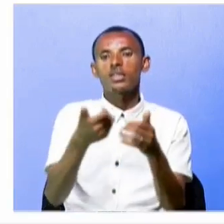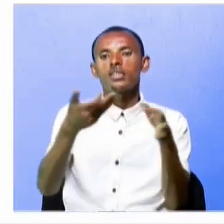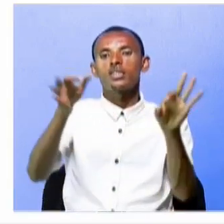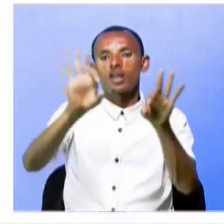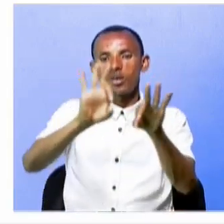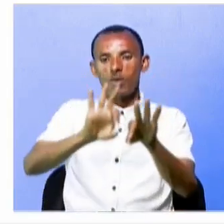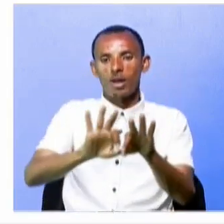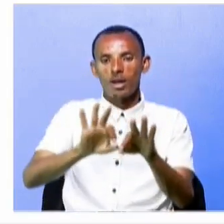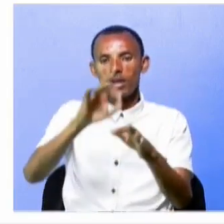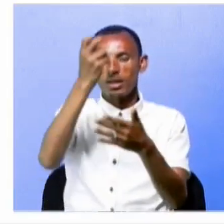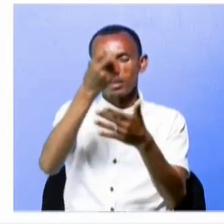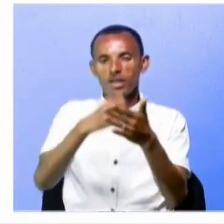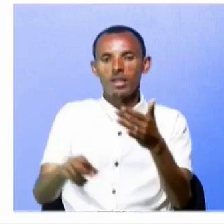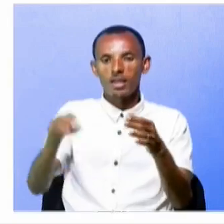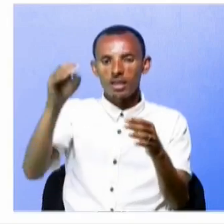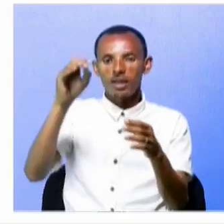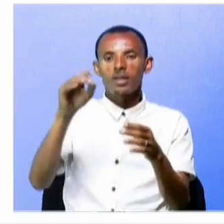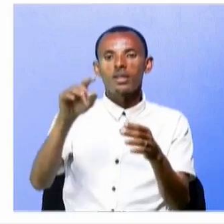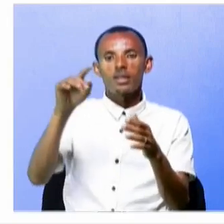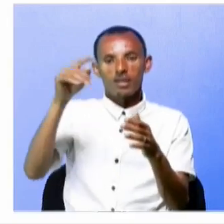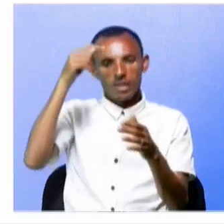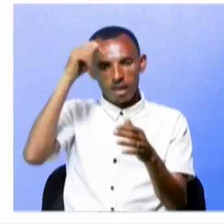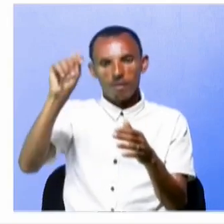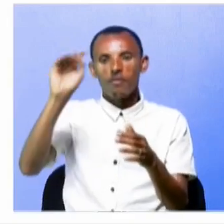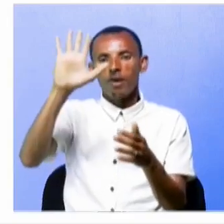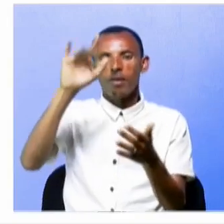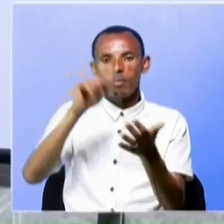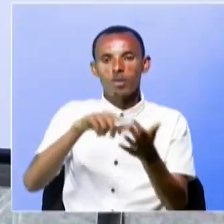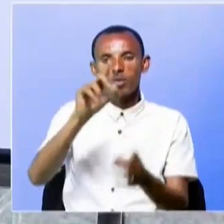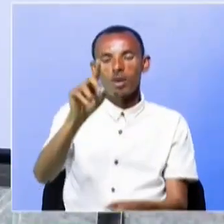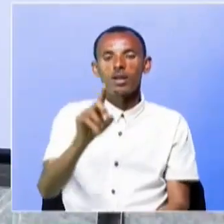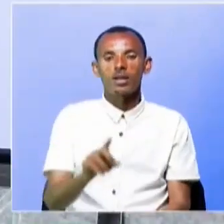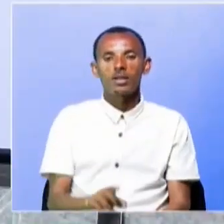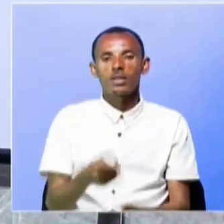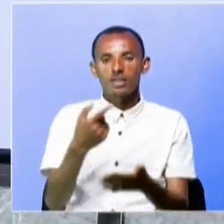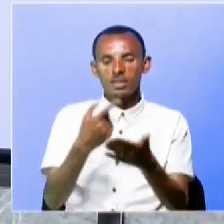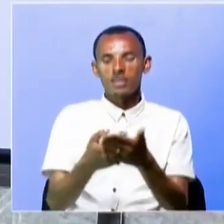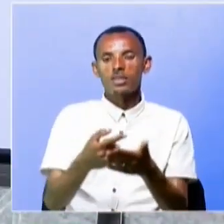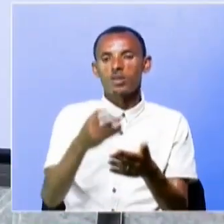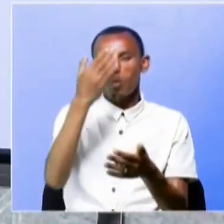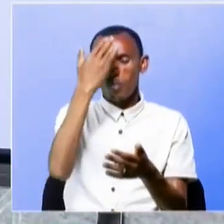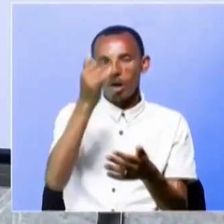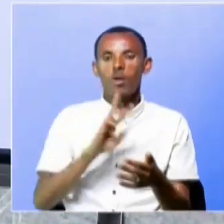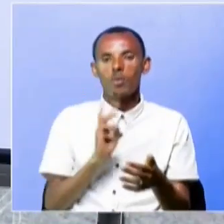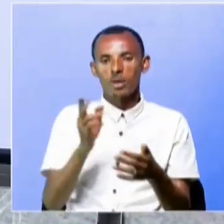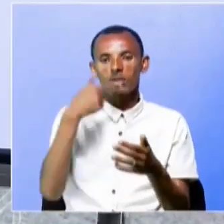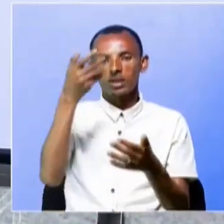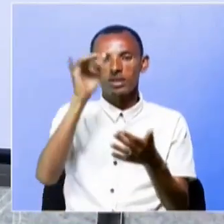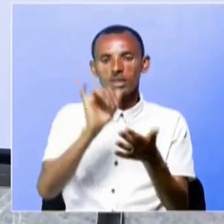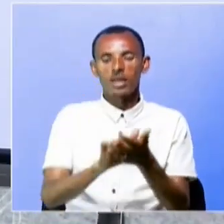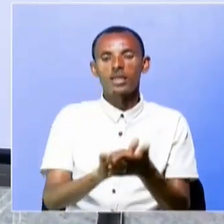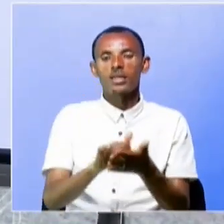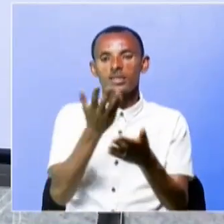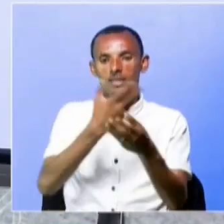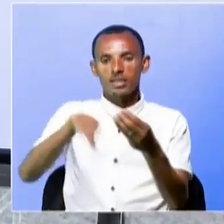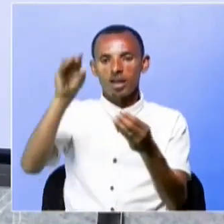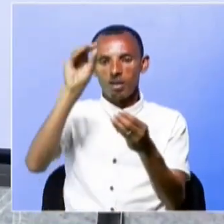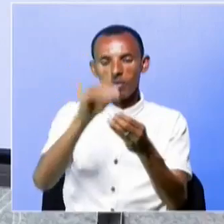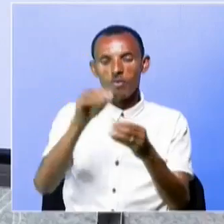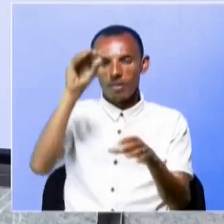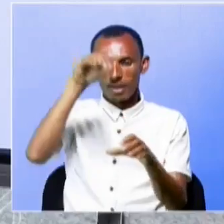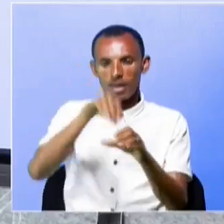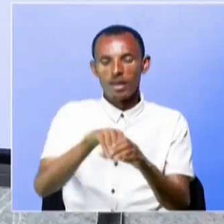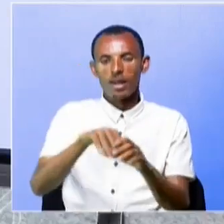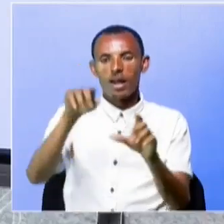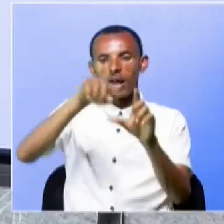required result in theorem 5.1. So this is why we say that the sum of the